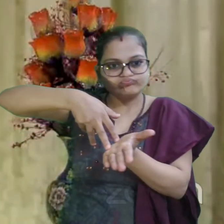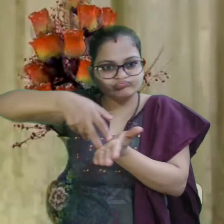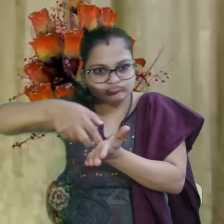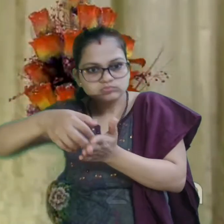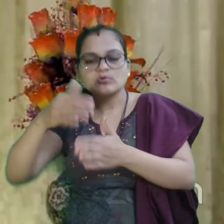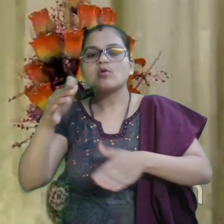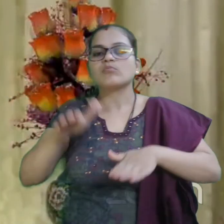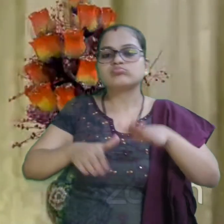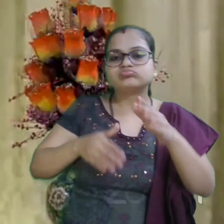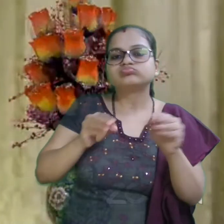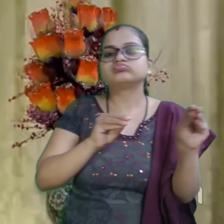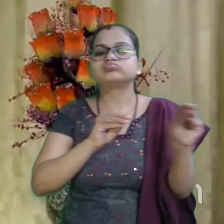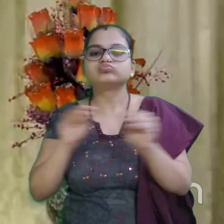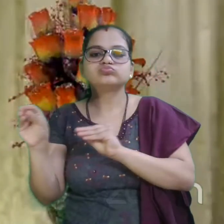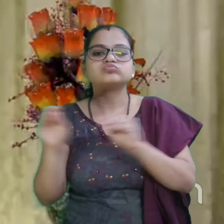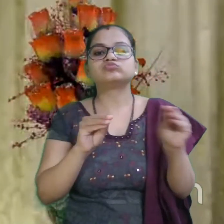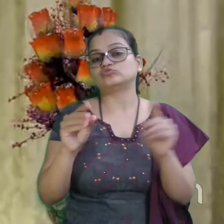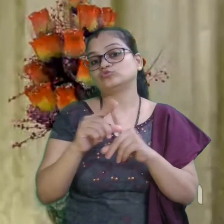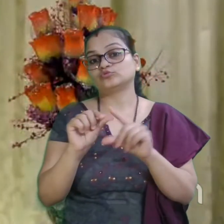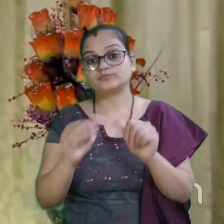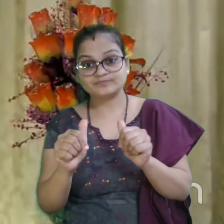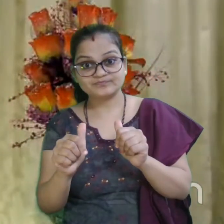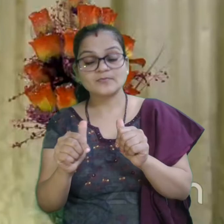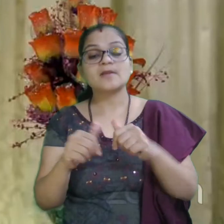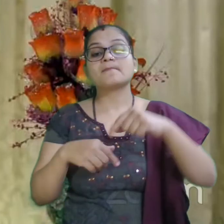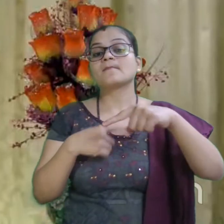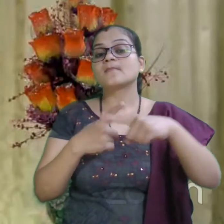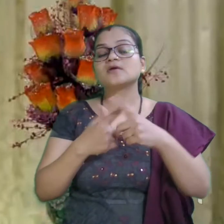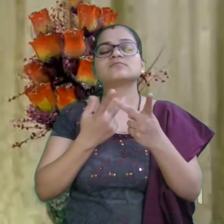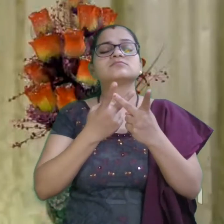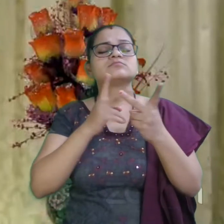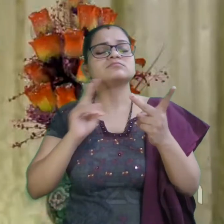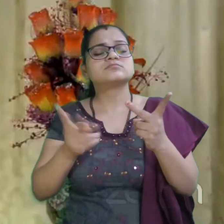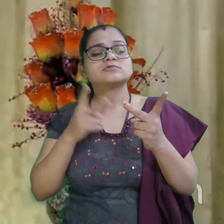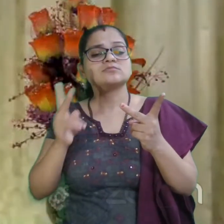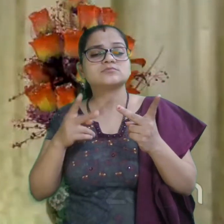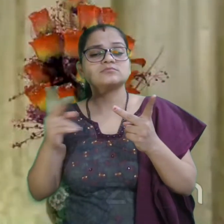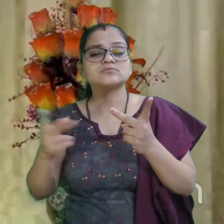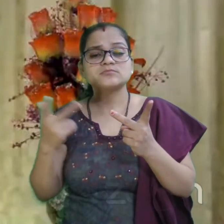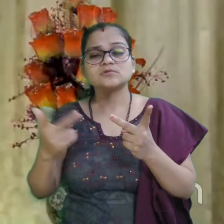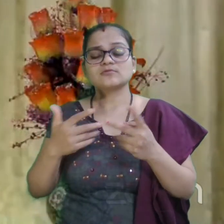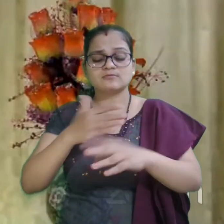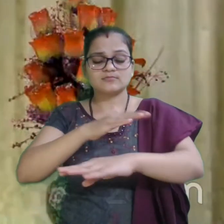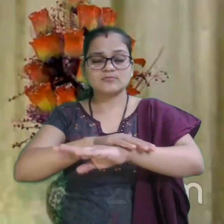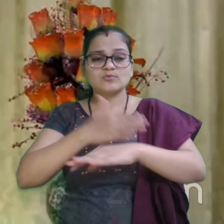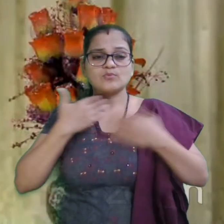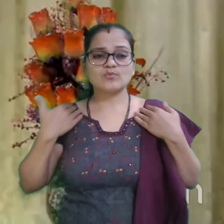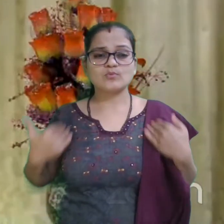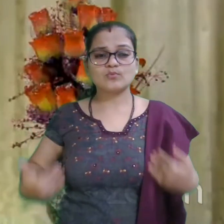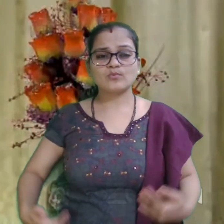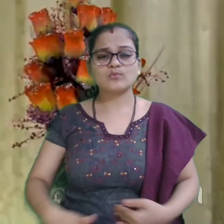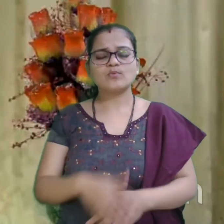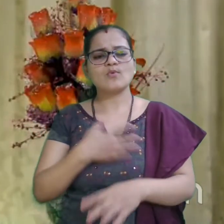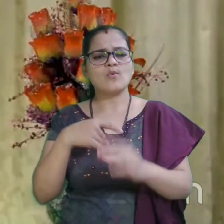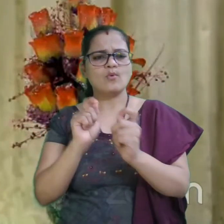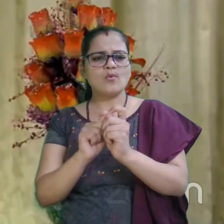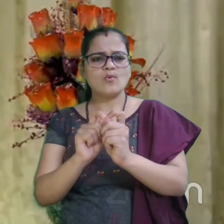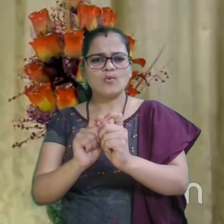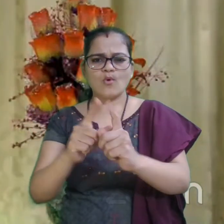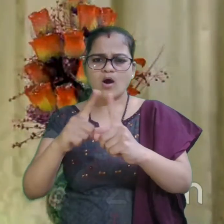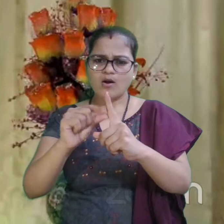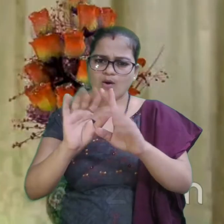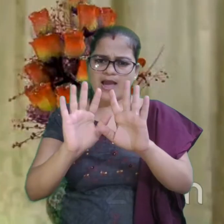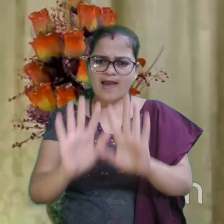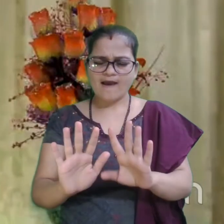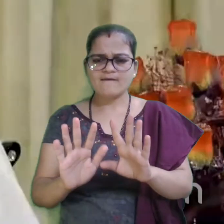legs move, and the whole body performs all the actions. And we have got lot of parts in the body who